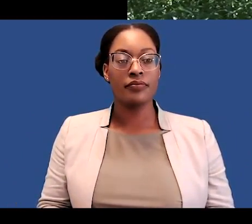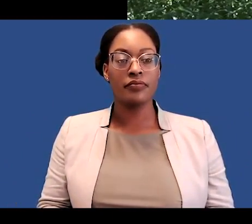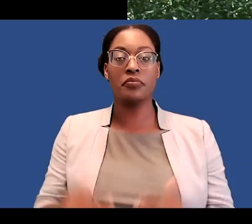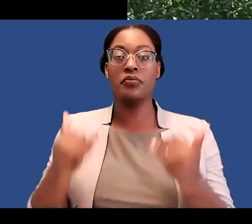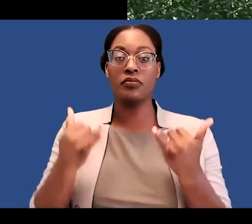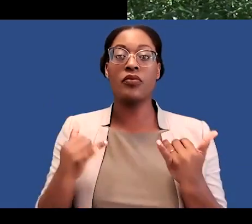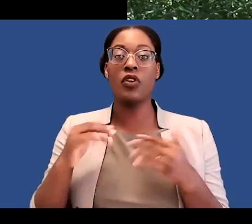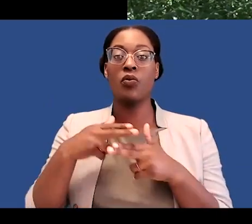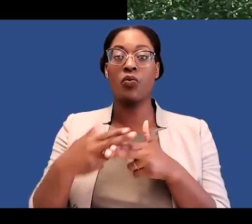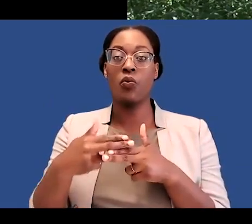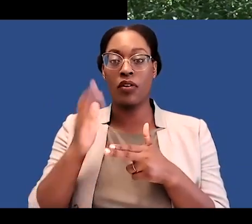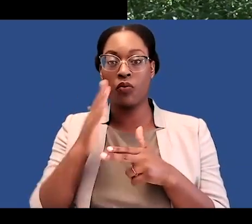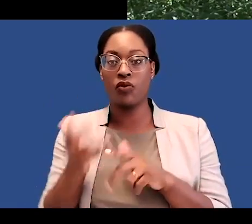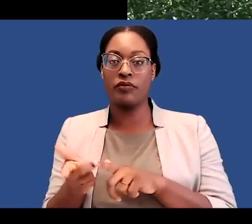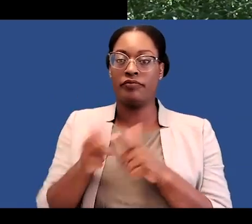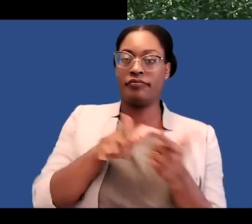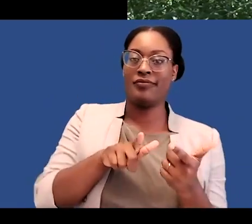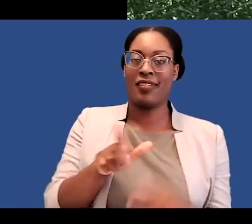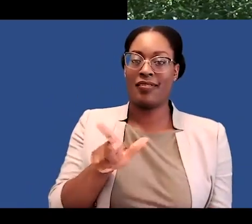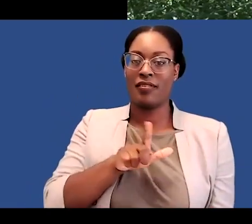Now we're going to shift the weight into the left foot.